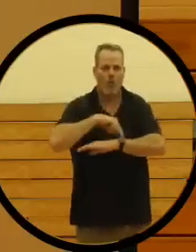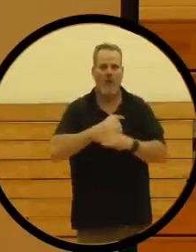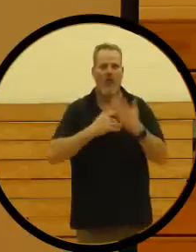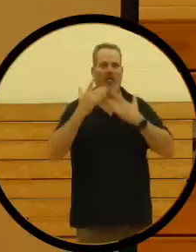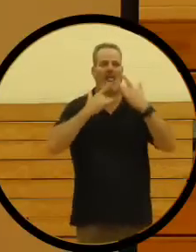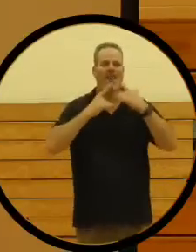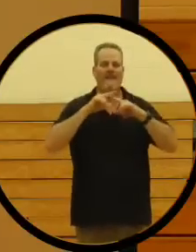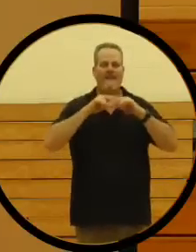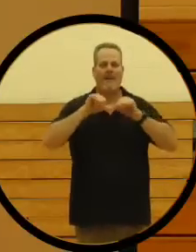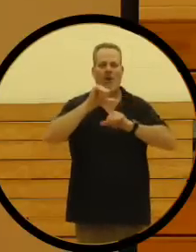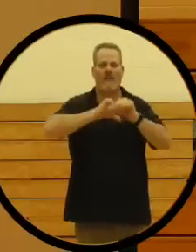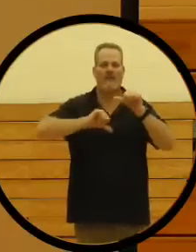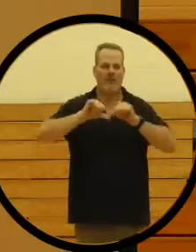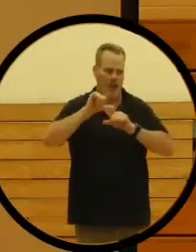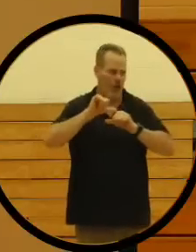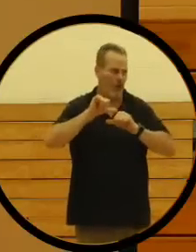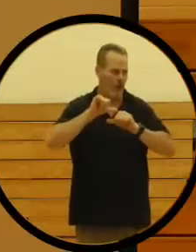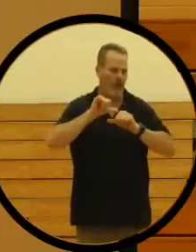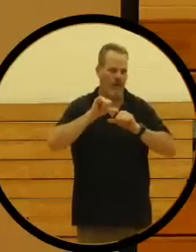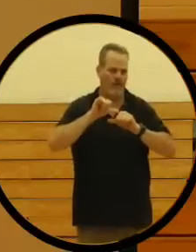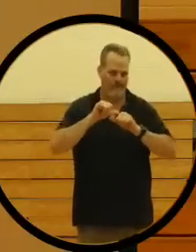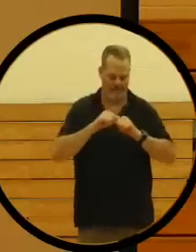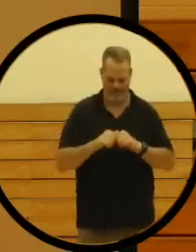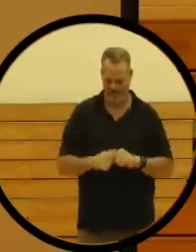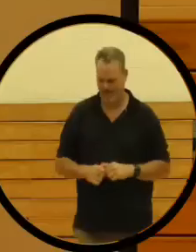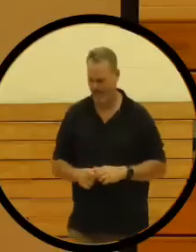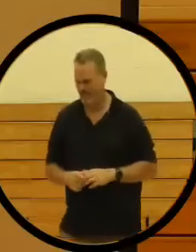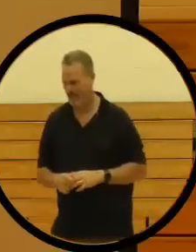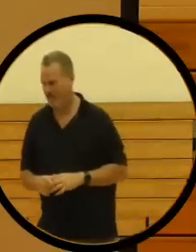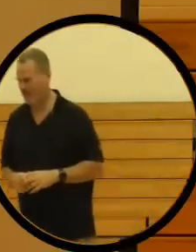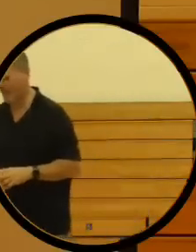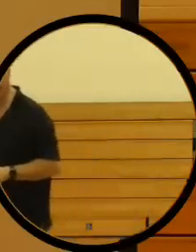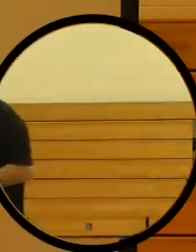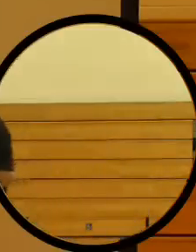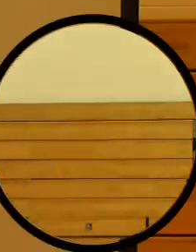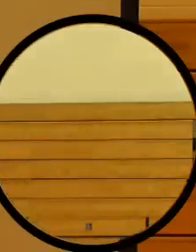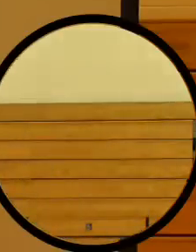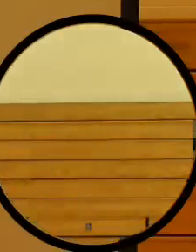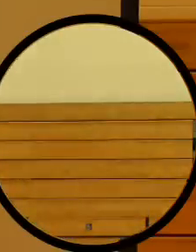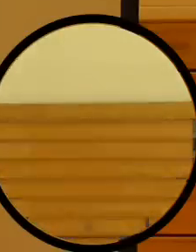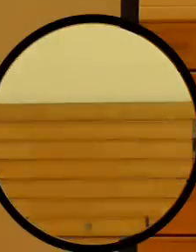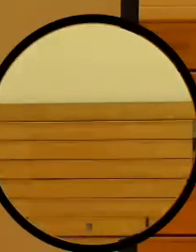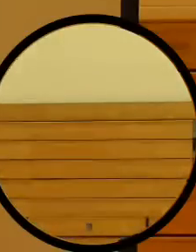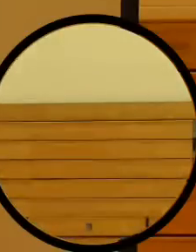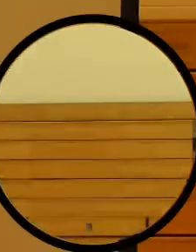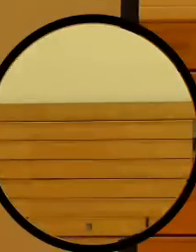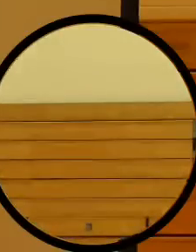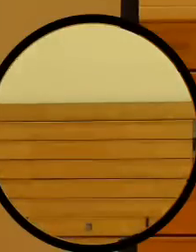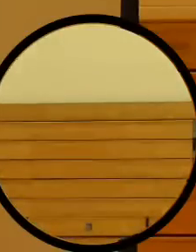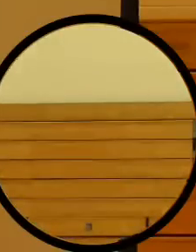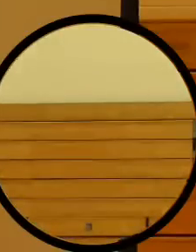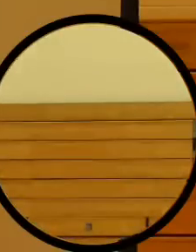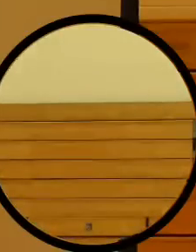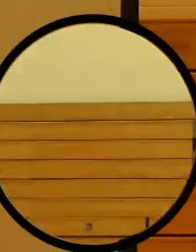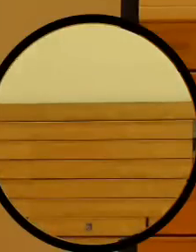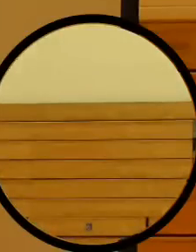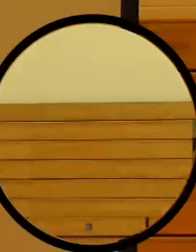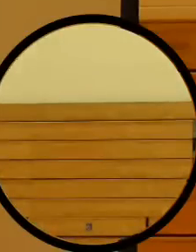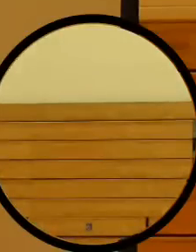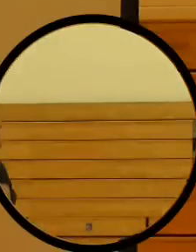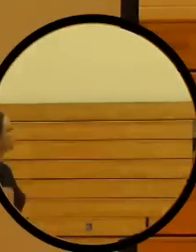be depending on each other, but we may be on our own for a little bit in a big emergency like that. So it never hurts to have those things prepared.